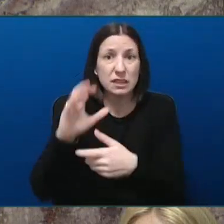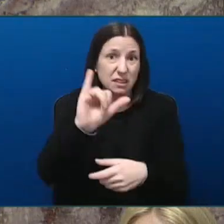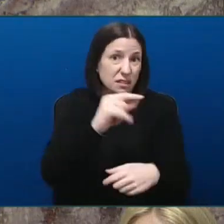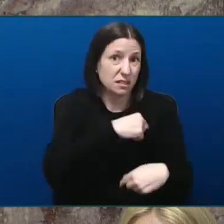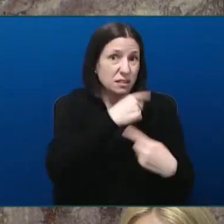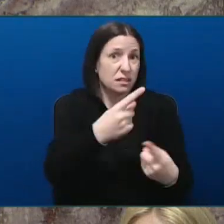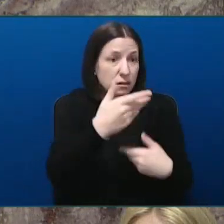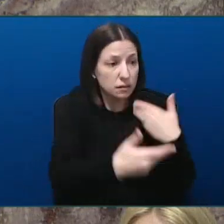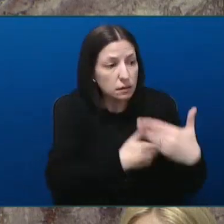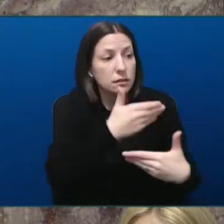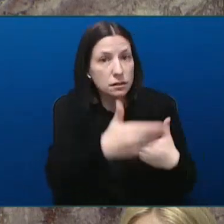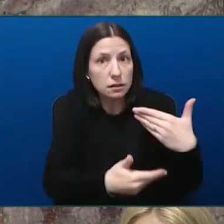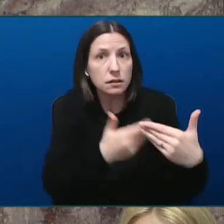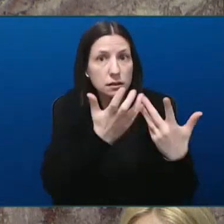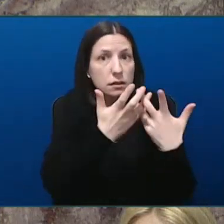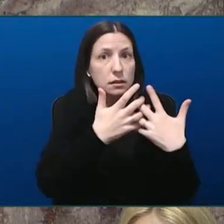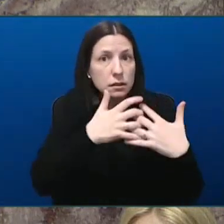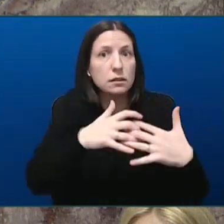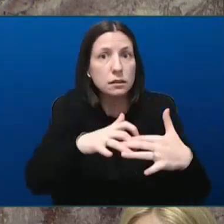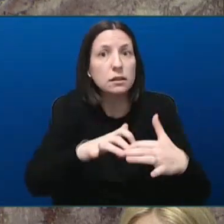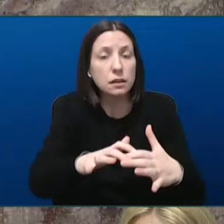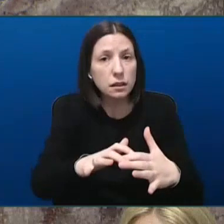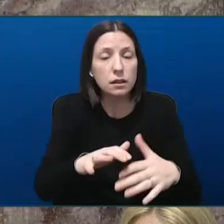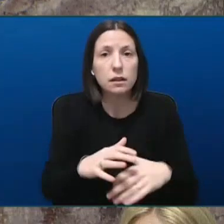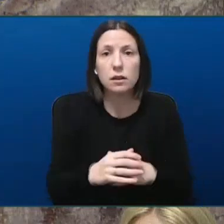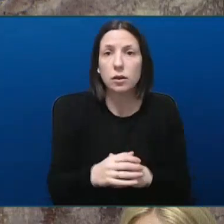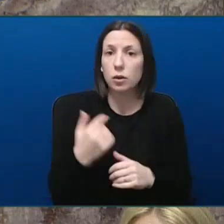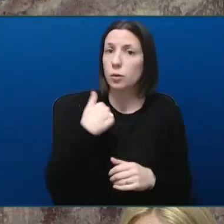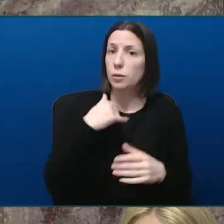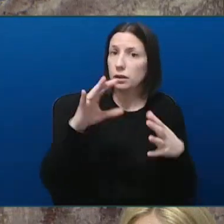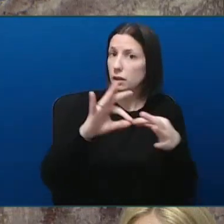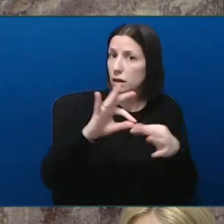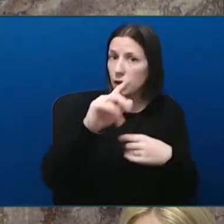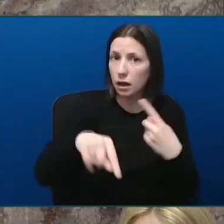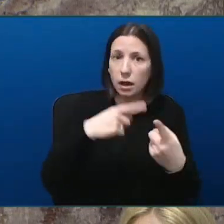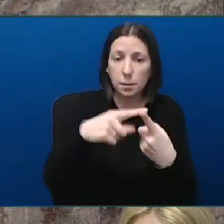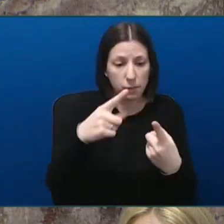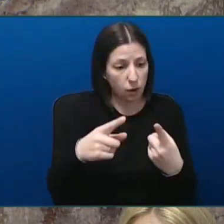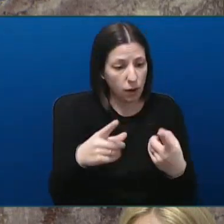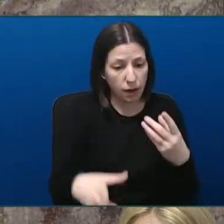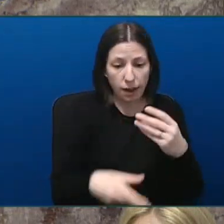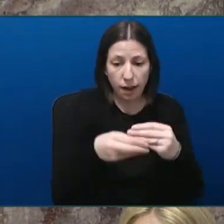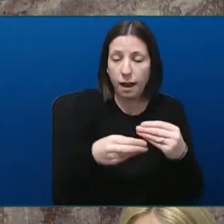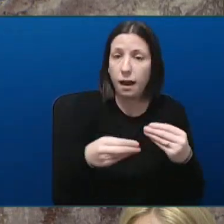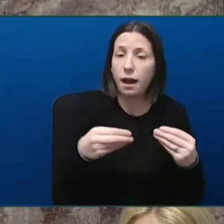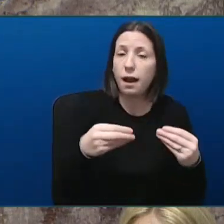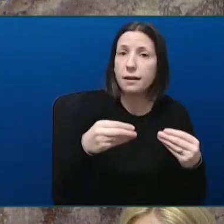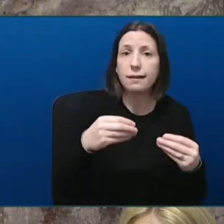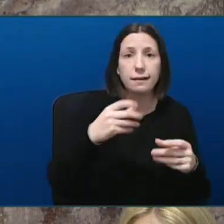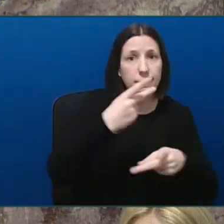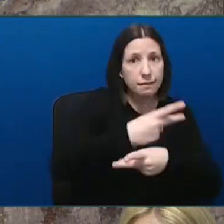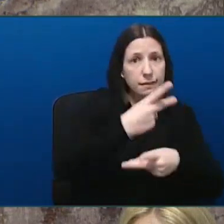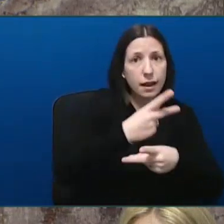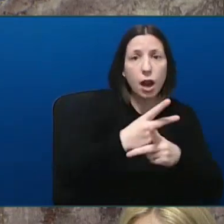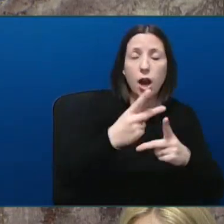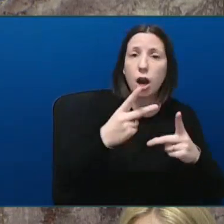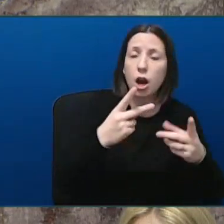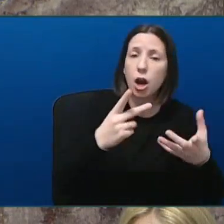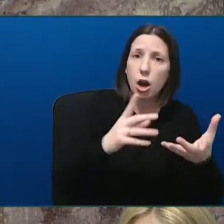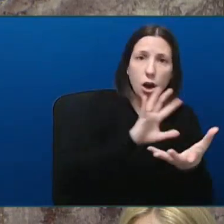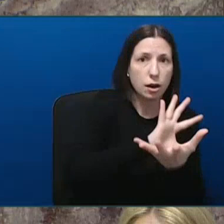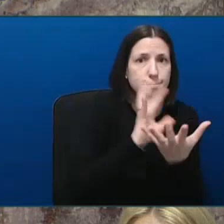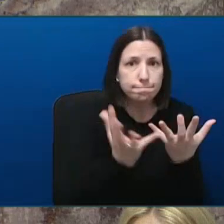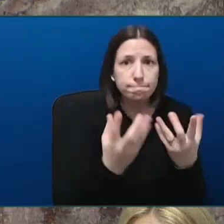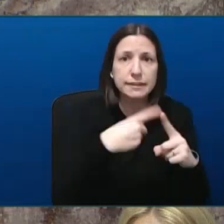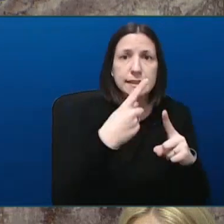so when we talk about introducing complex care in communities like Bella Coola and